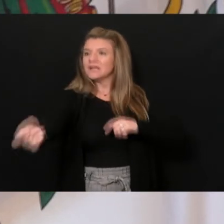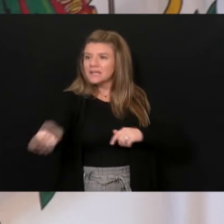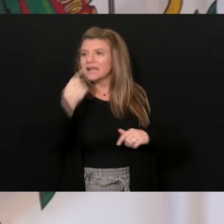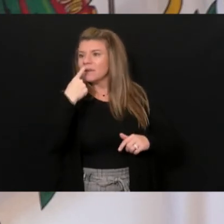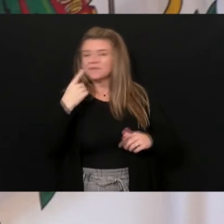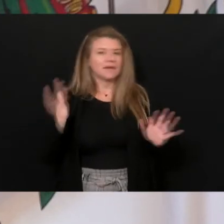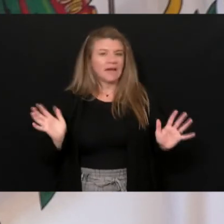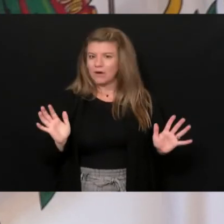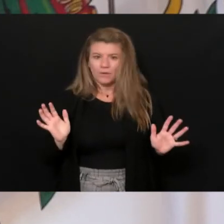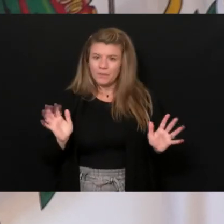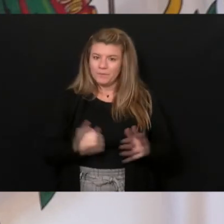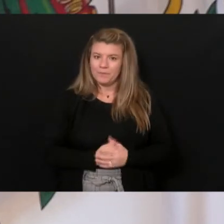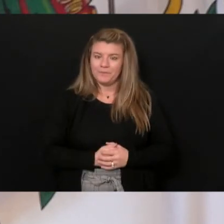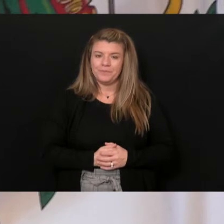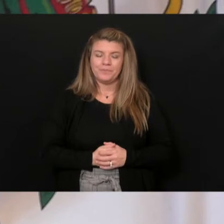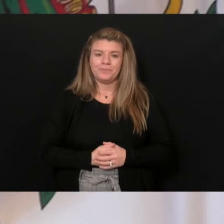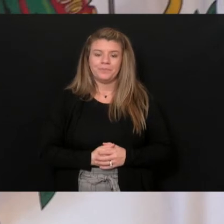Now,